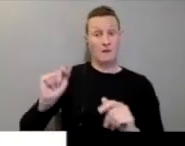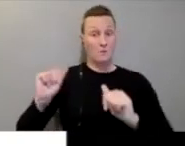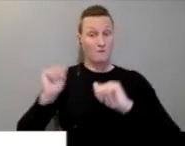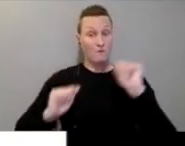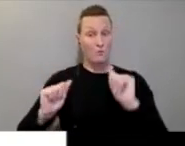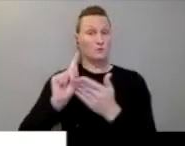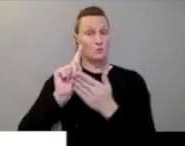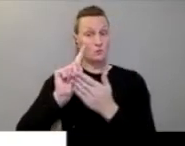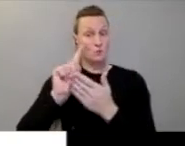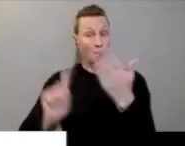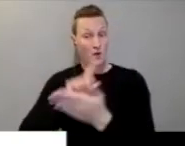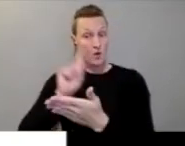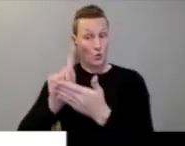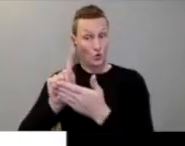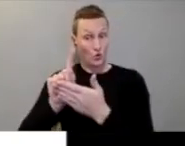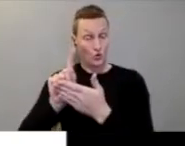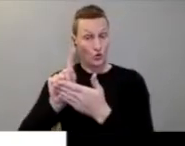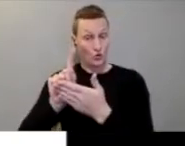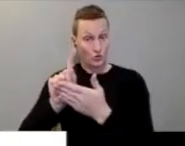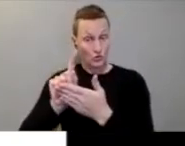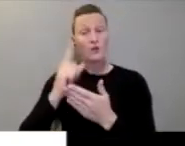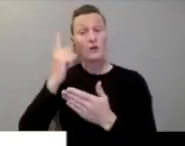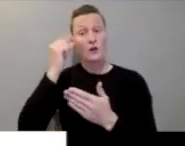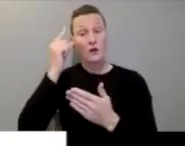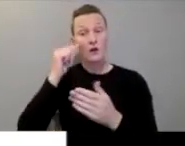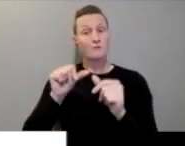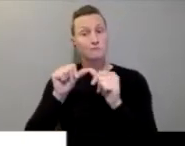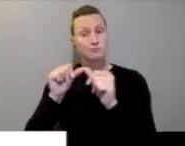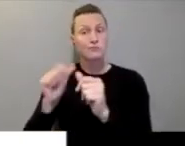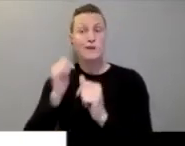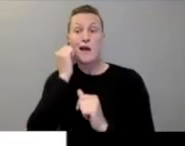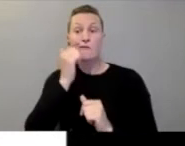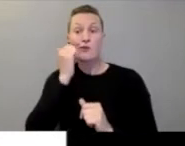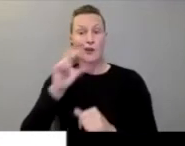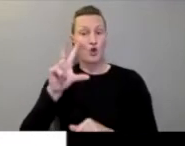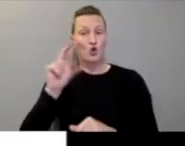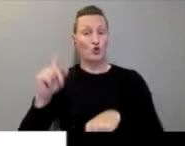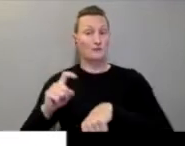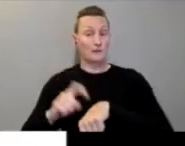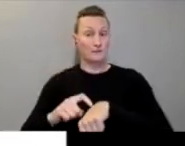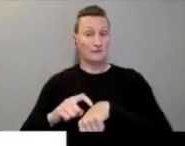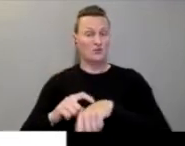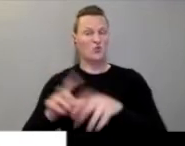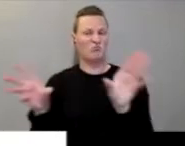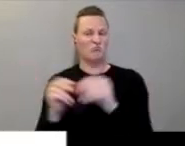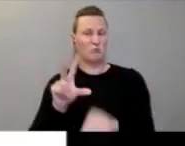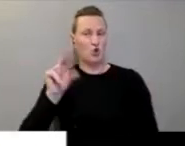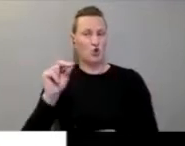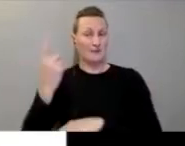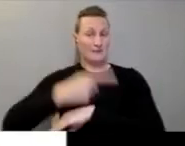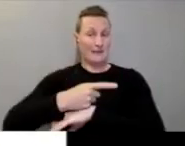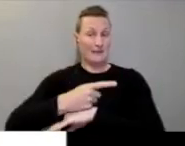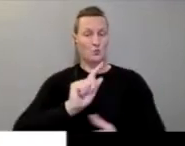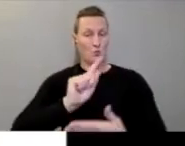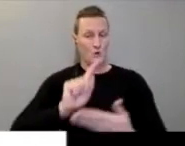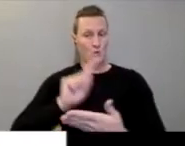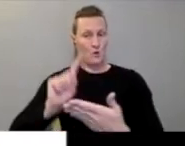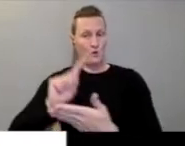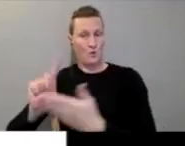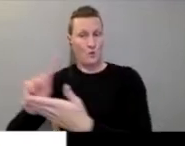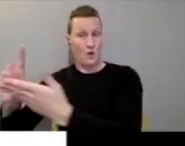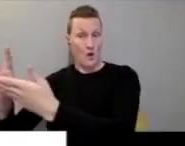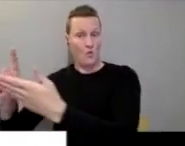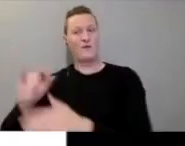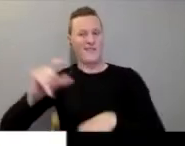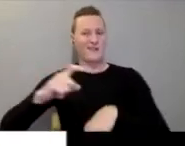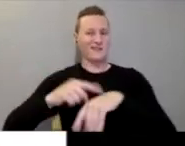performance, 30 days in a row. You could see it being a performance or a screening or whatever it